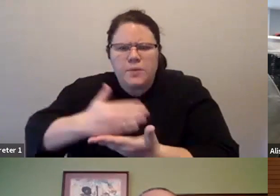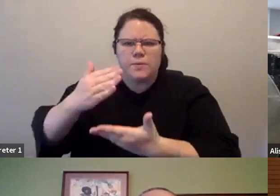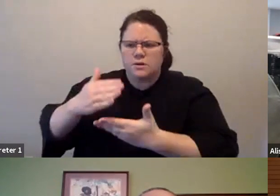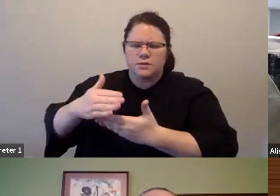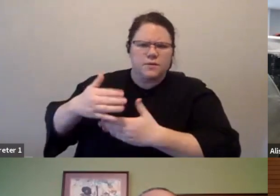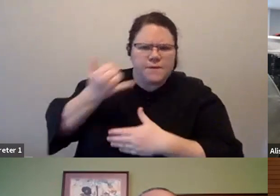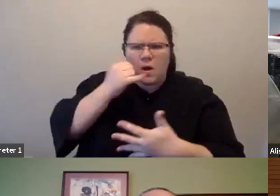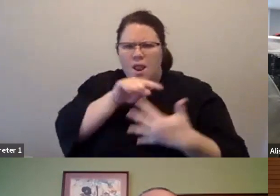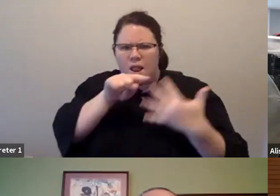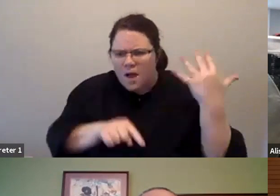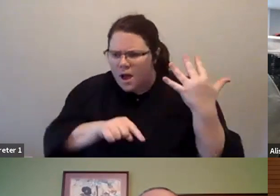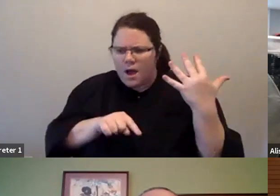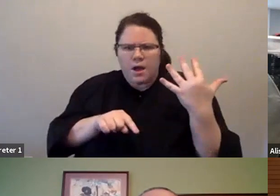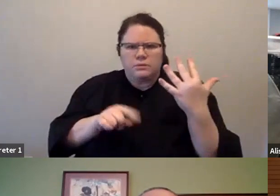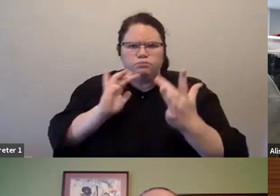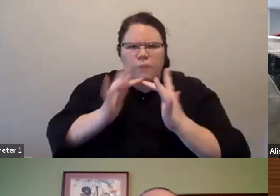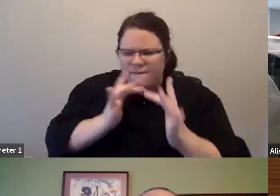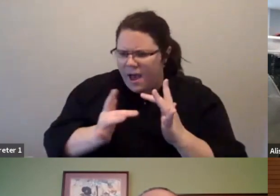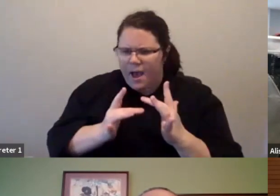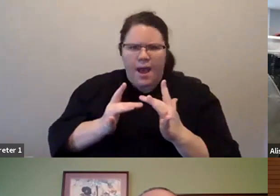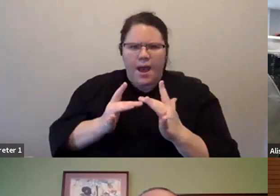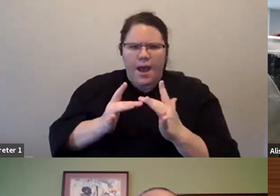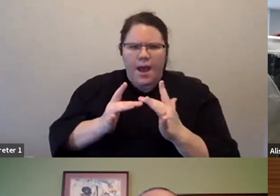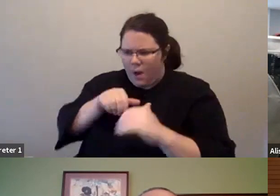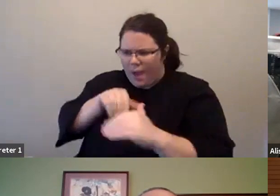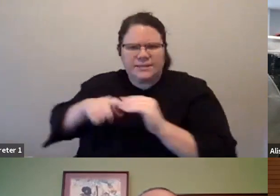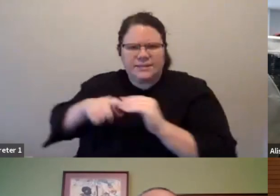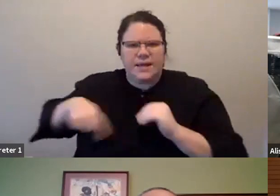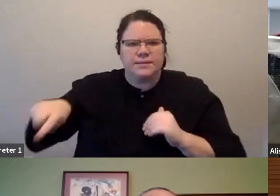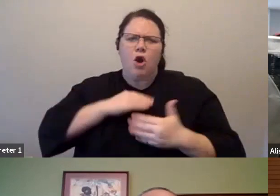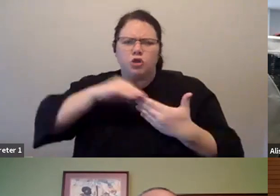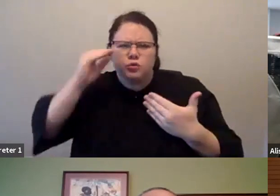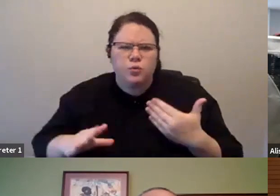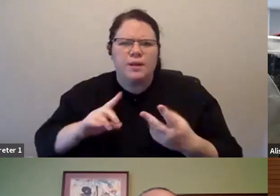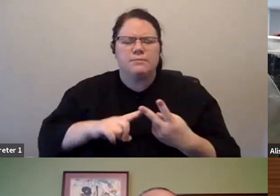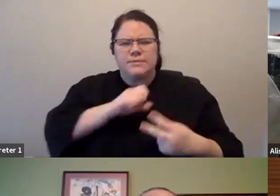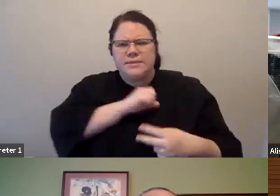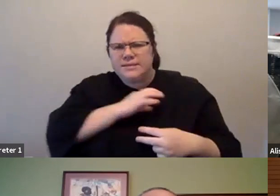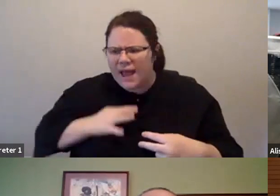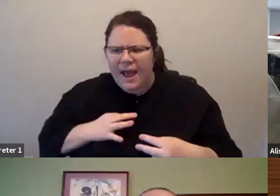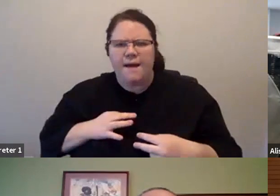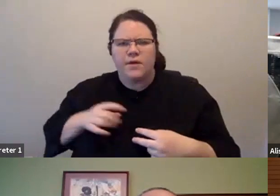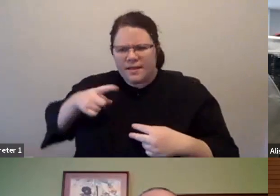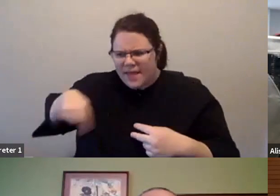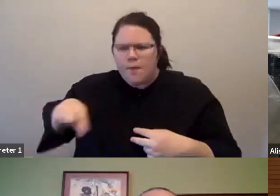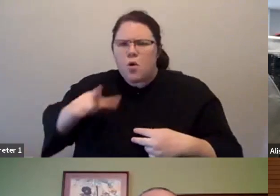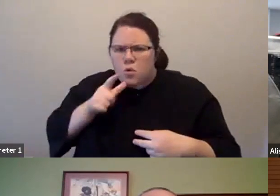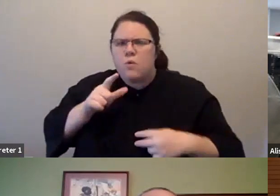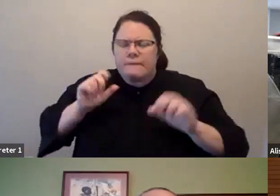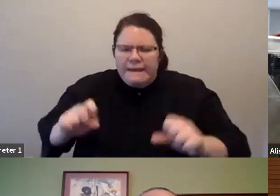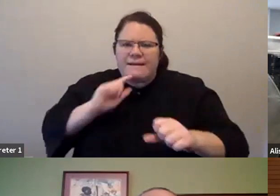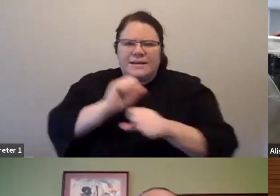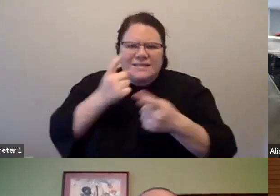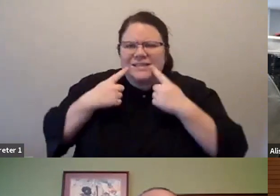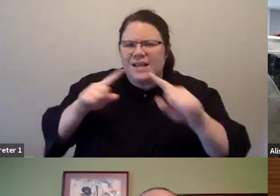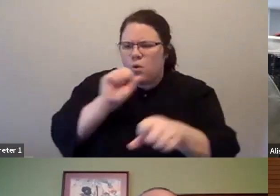a conversation that we needed to have in terms of considering which of our students and staffs were able to even fully access remotely from home and